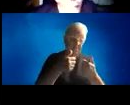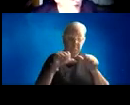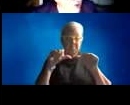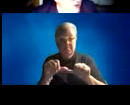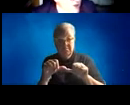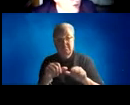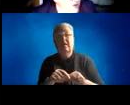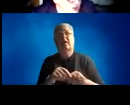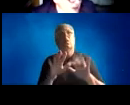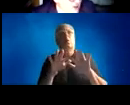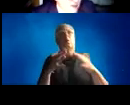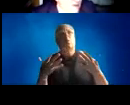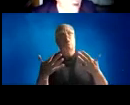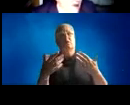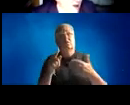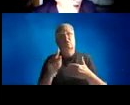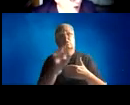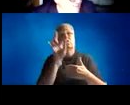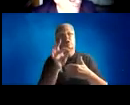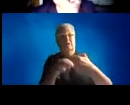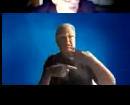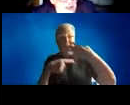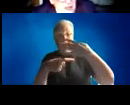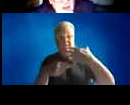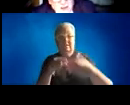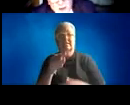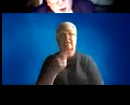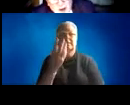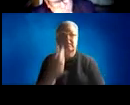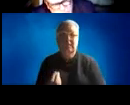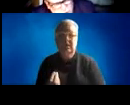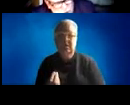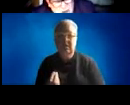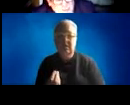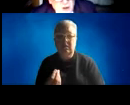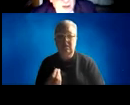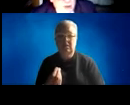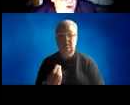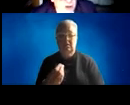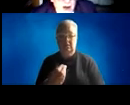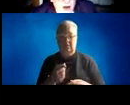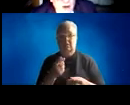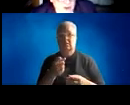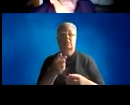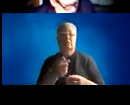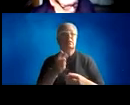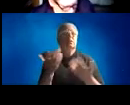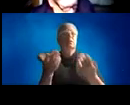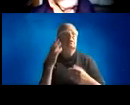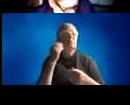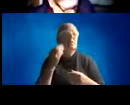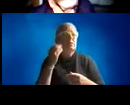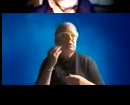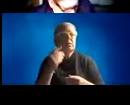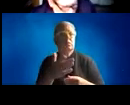6 questions is the second one. And the third one, do you have any experiences you want to share? Okay, we'll give